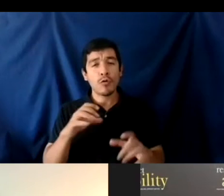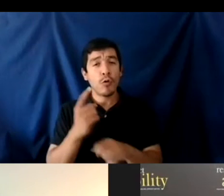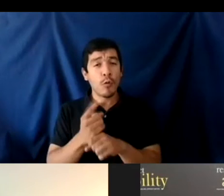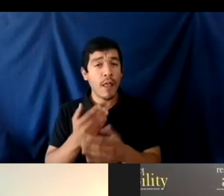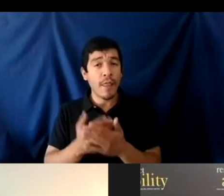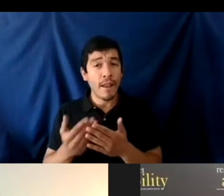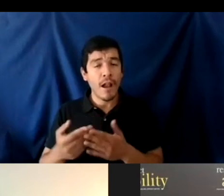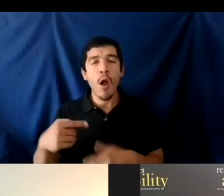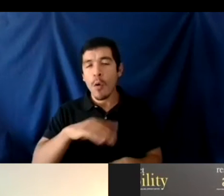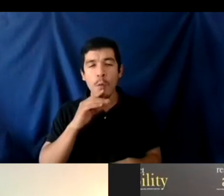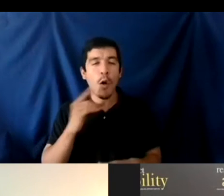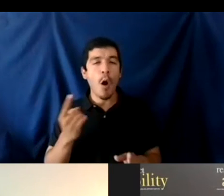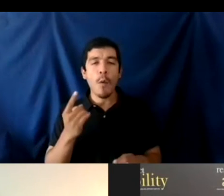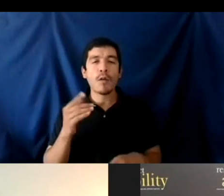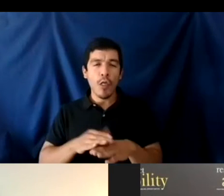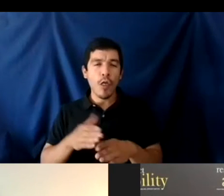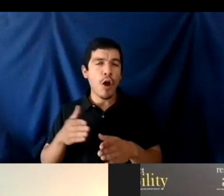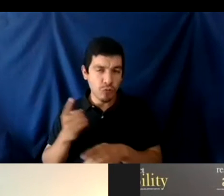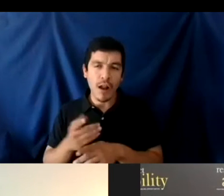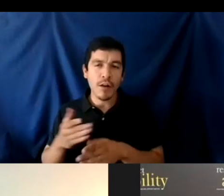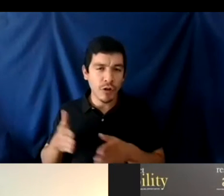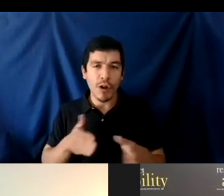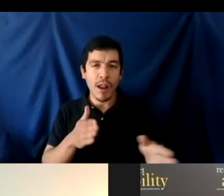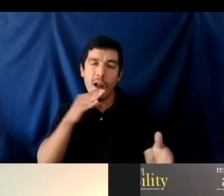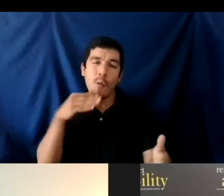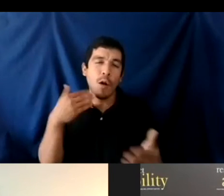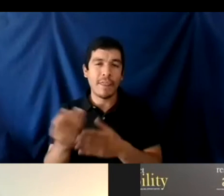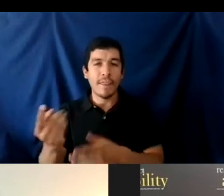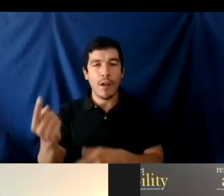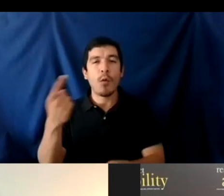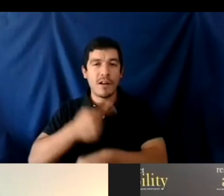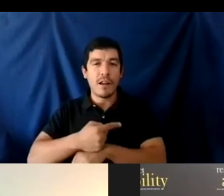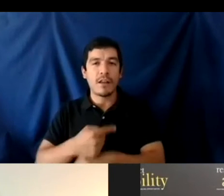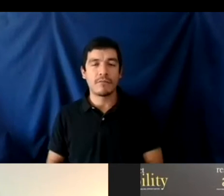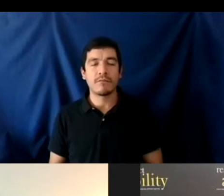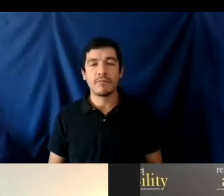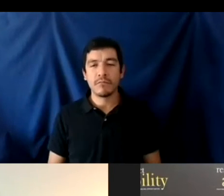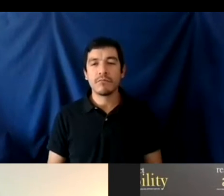we'll at least be on the right track, and hopefully we'll get there someday.